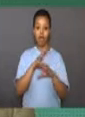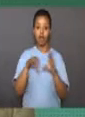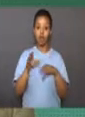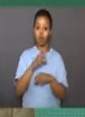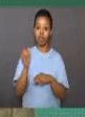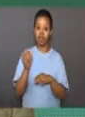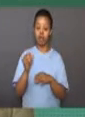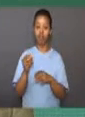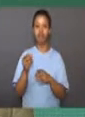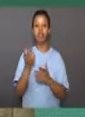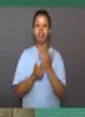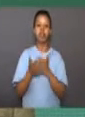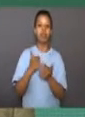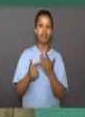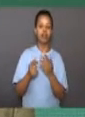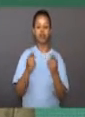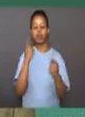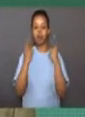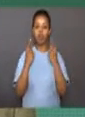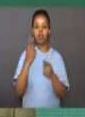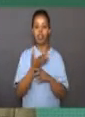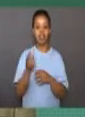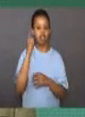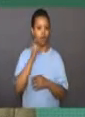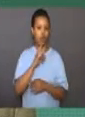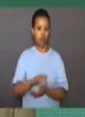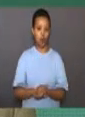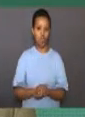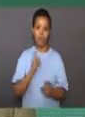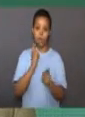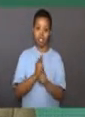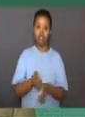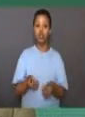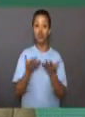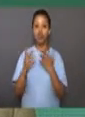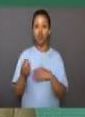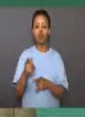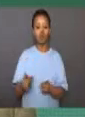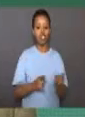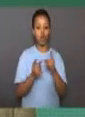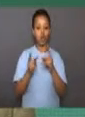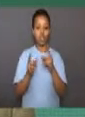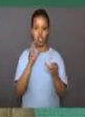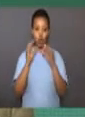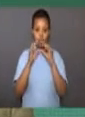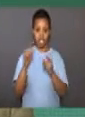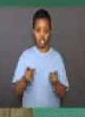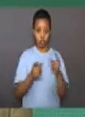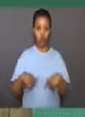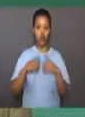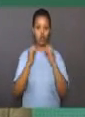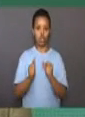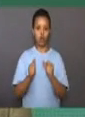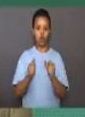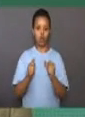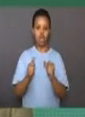each other. There are, in fact, many different methods of communication that are